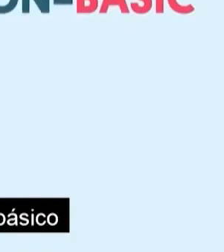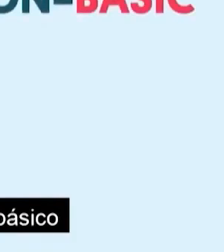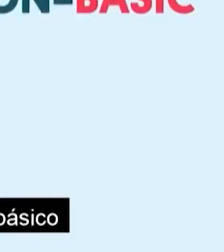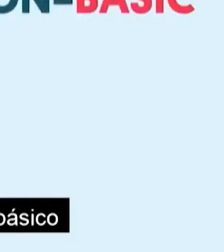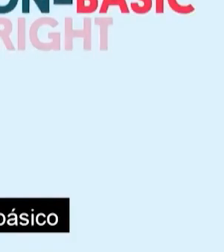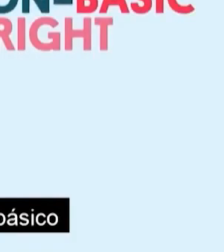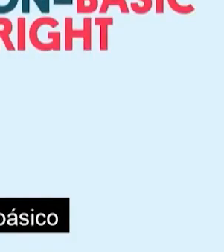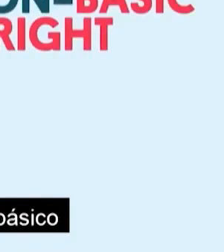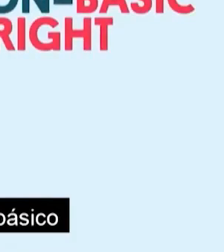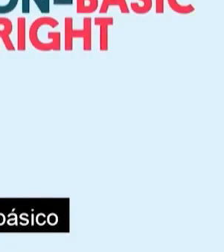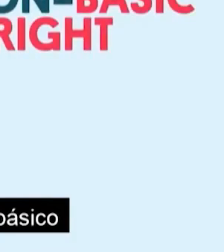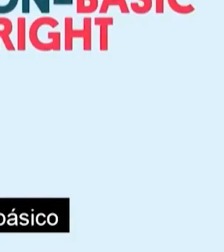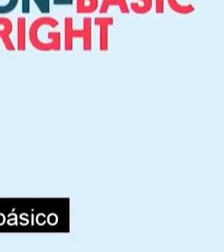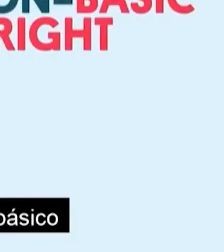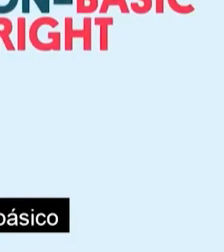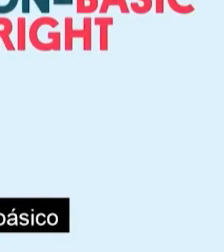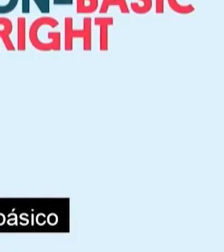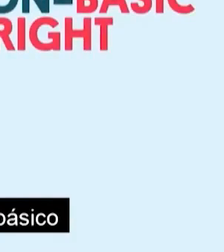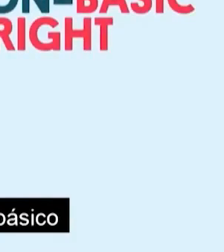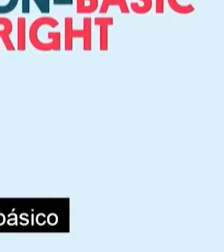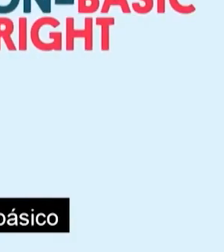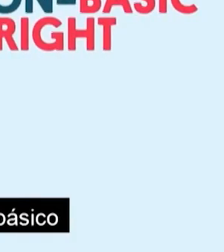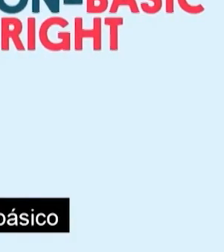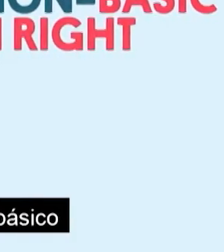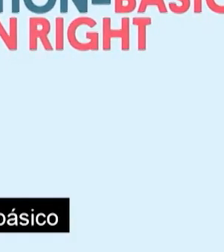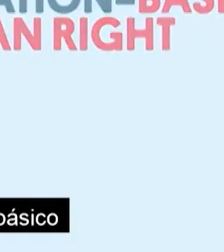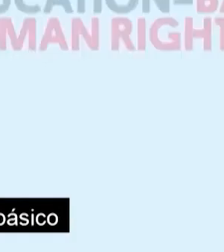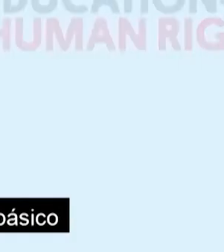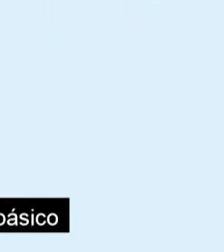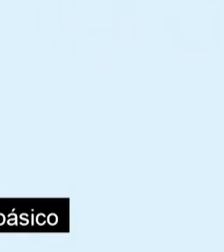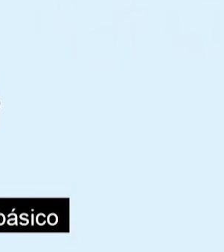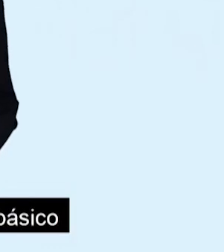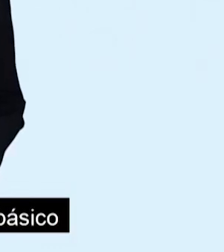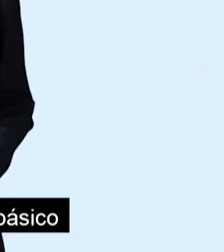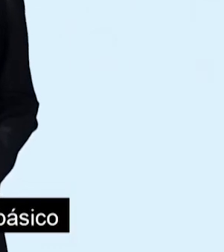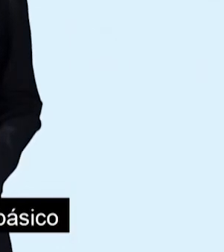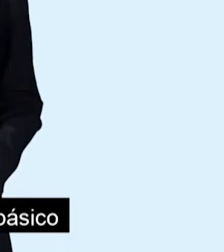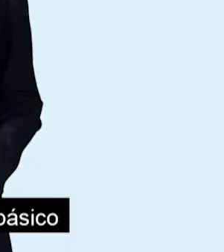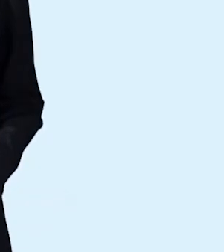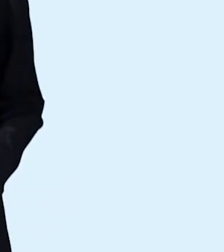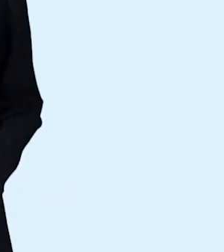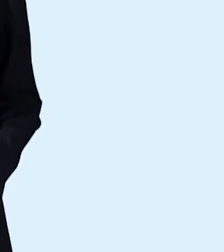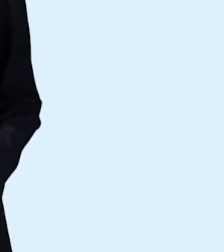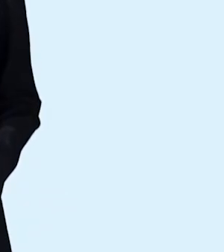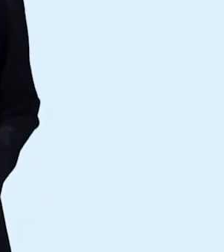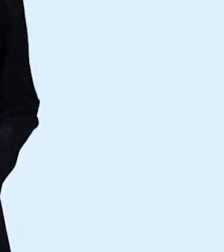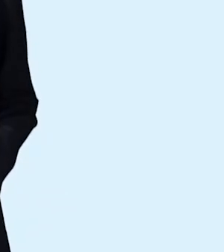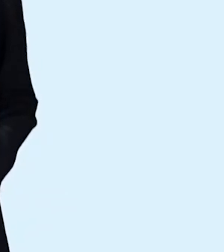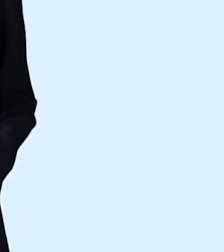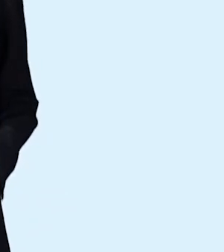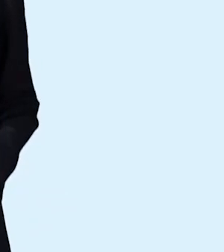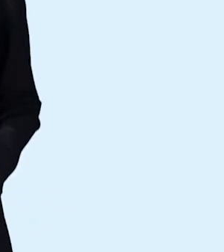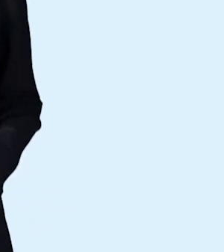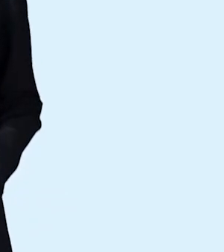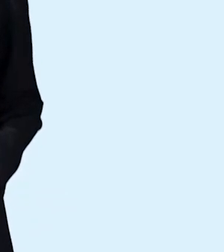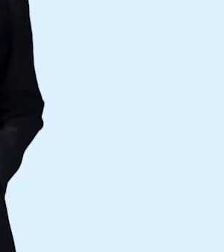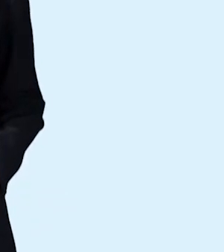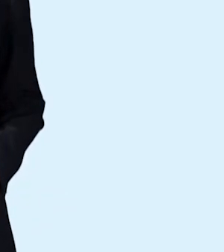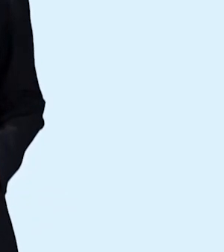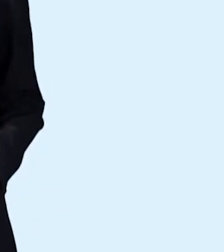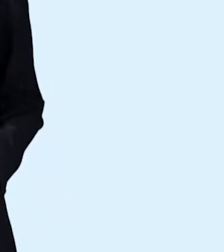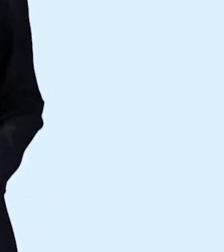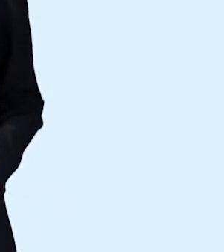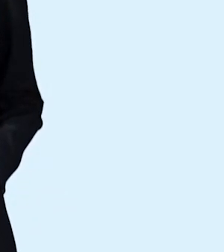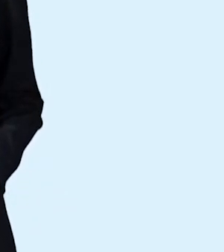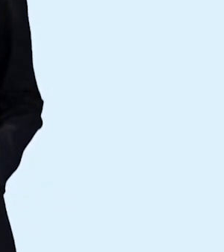Third, education is a basic human right, and investment in education is one of the most profitable uses a country can